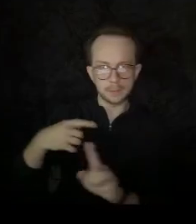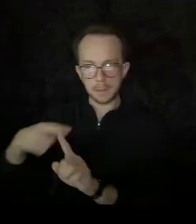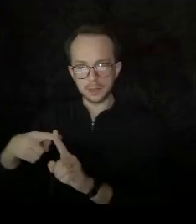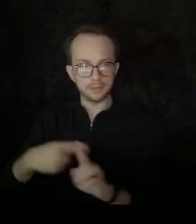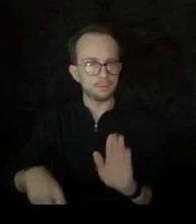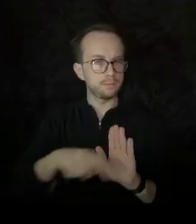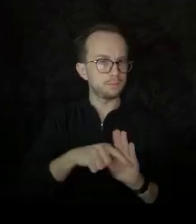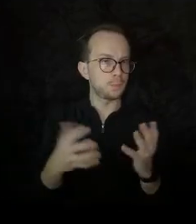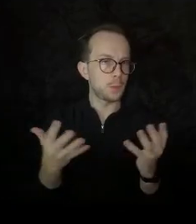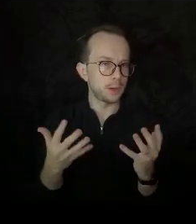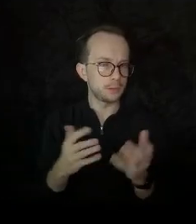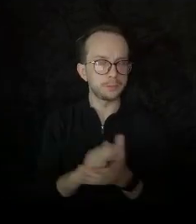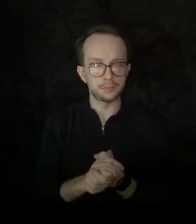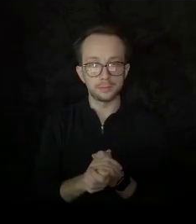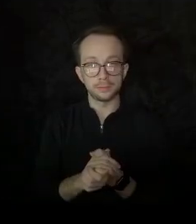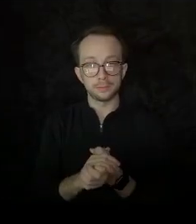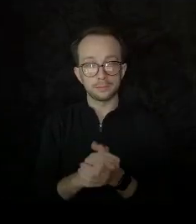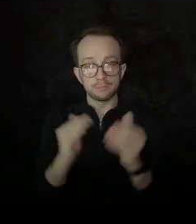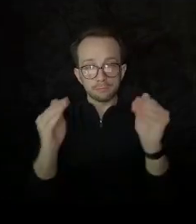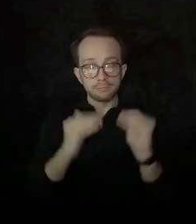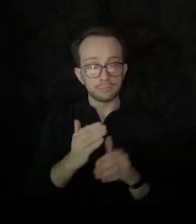Share important goals for your child.